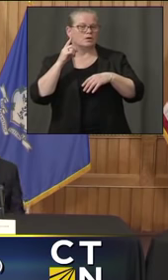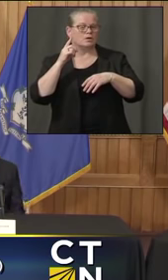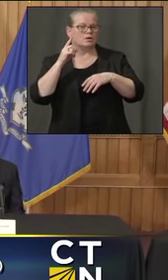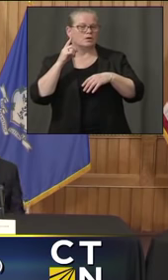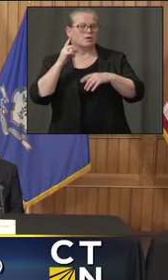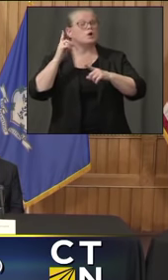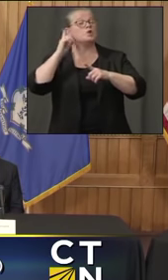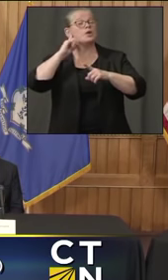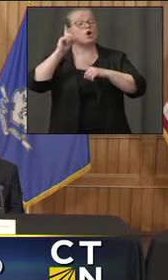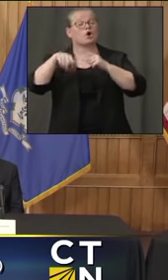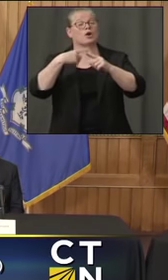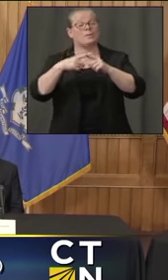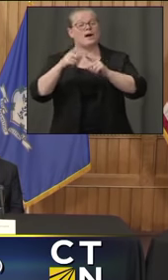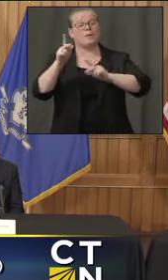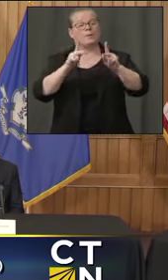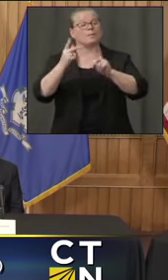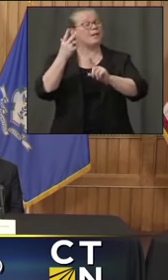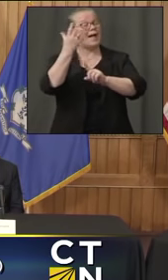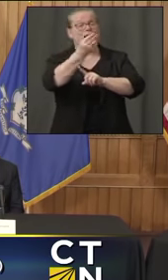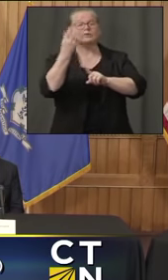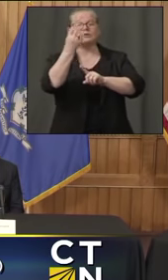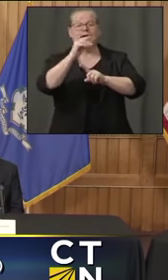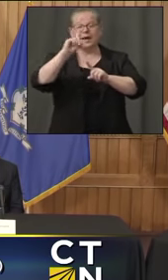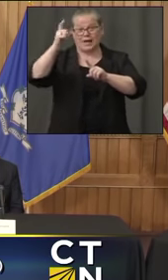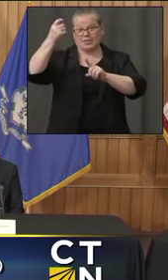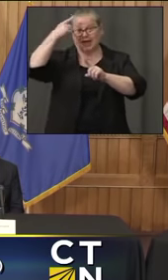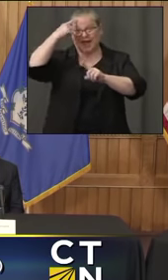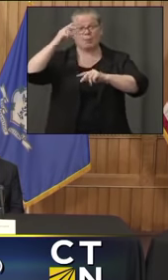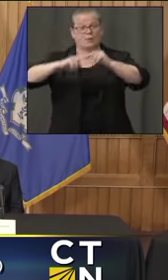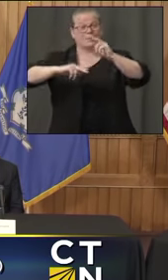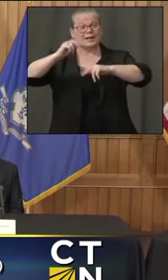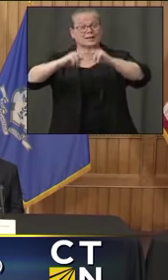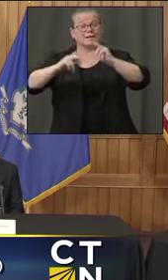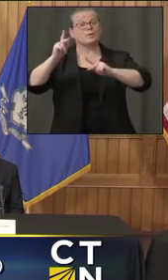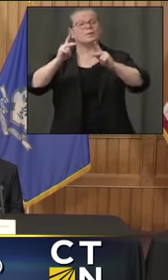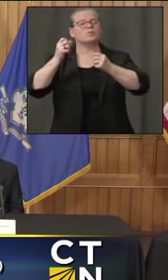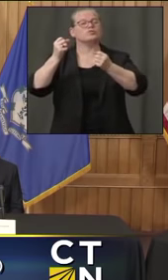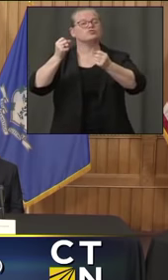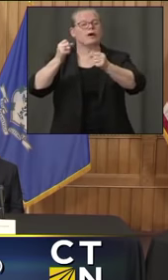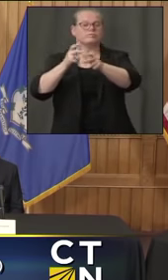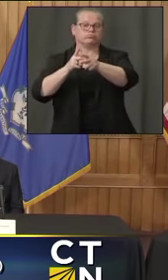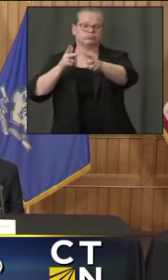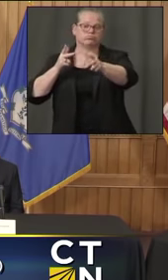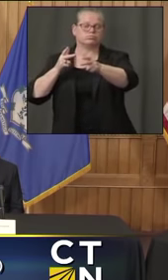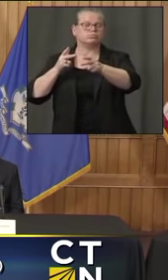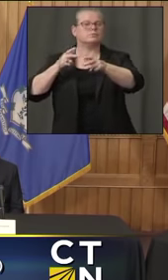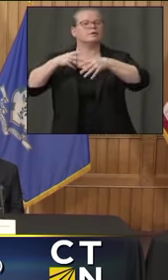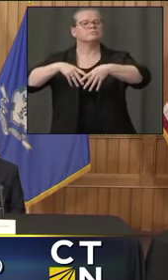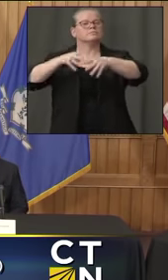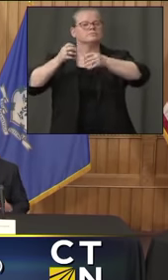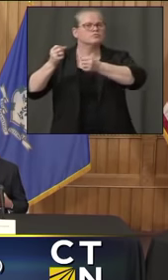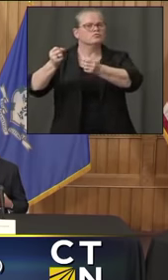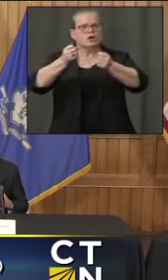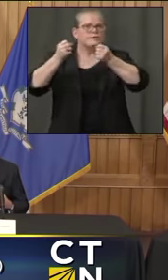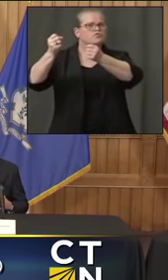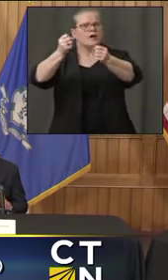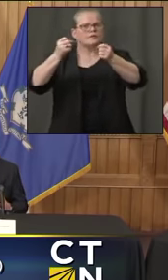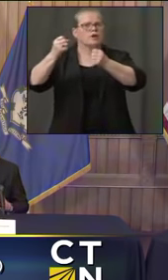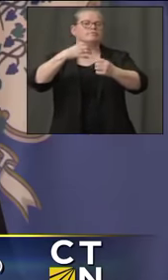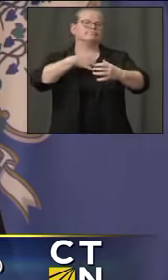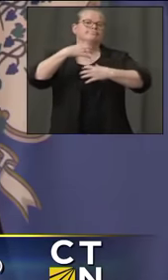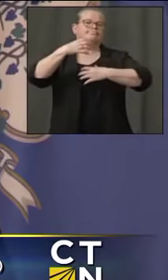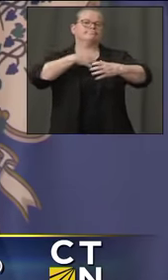know by now what that was all about. And I'm wondering if you have a comment for that. I believe it